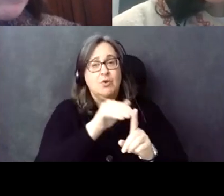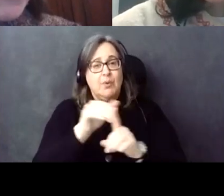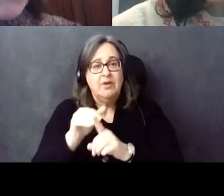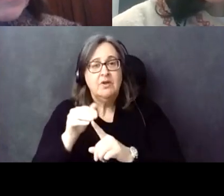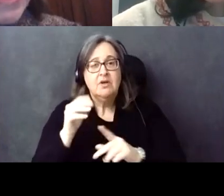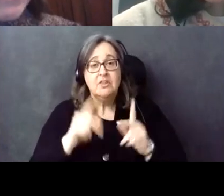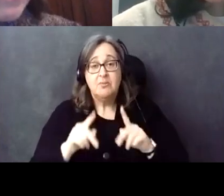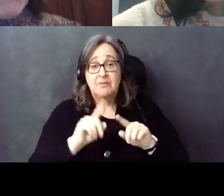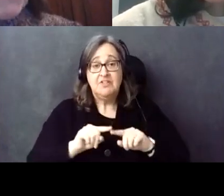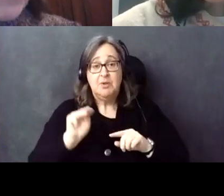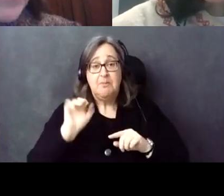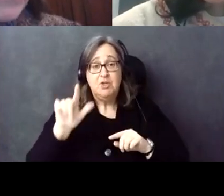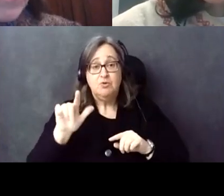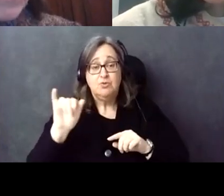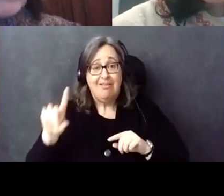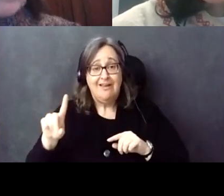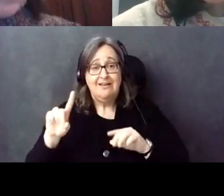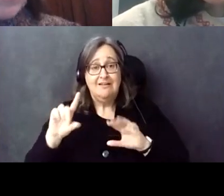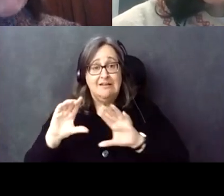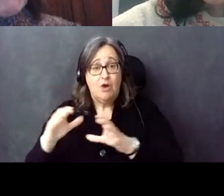various mutual aid networks